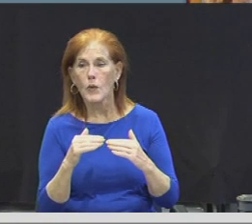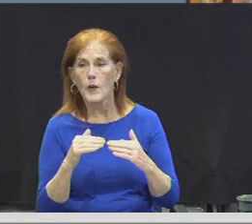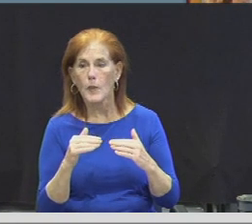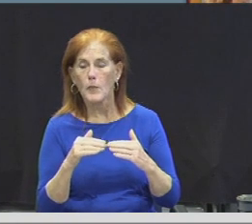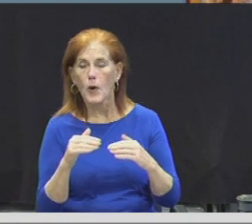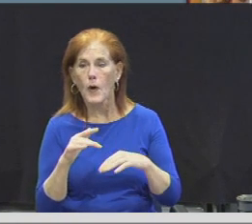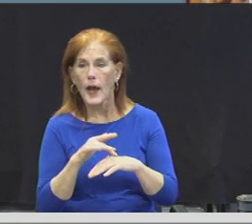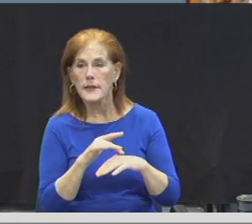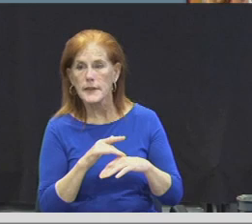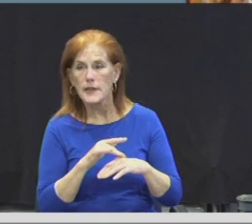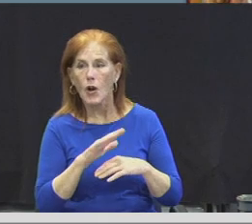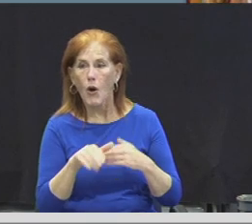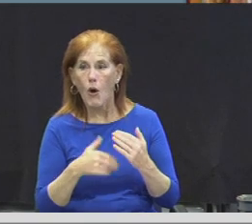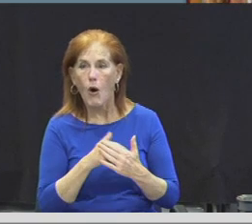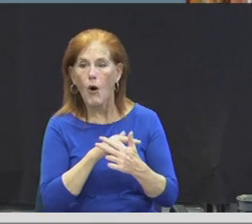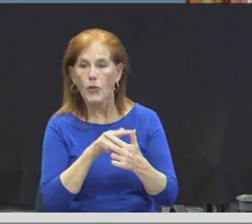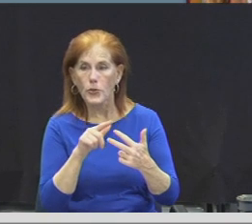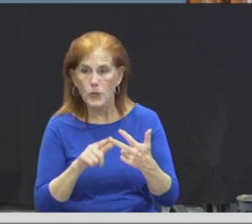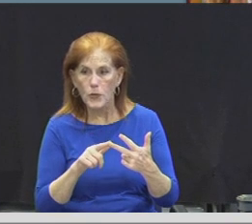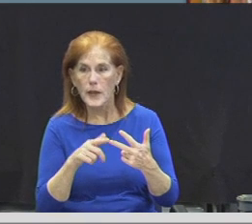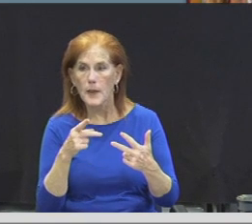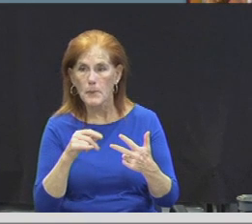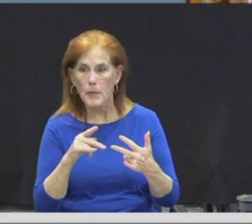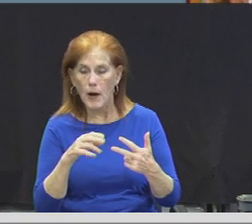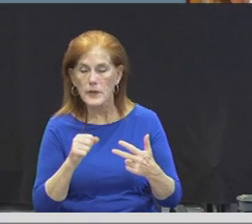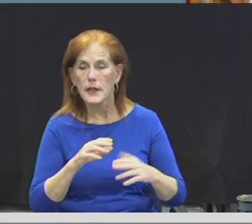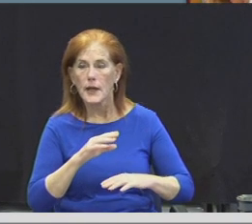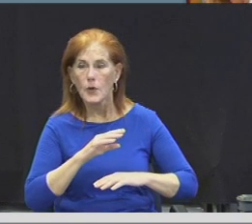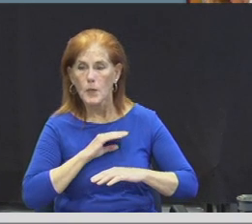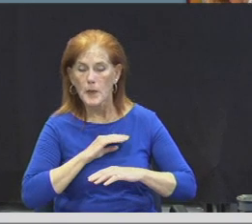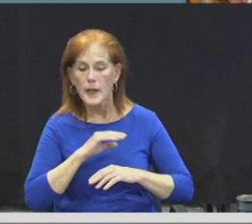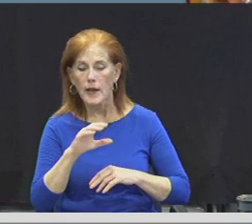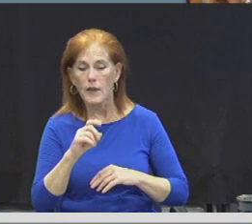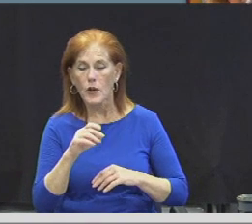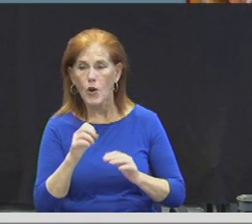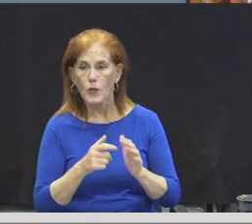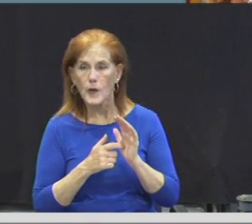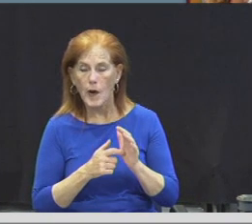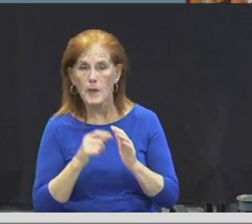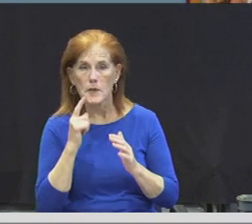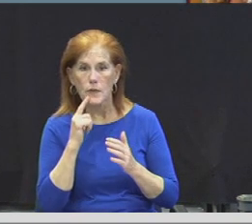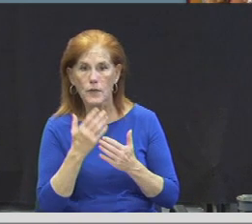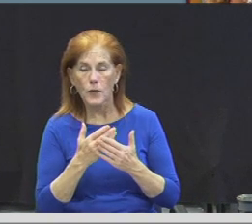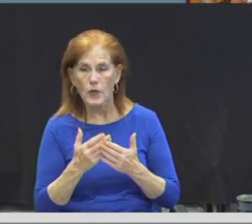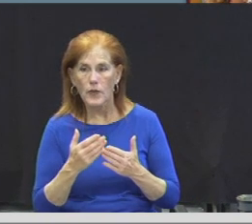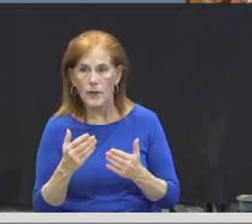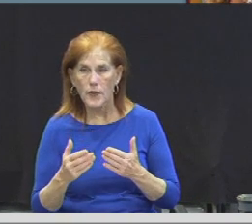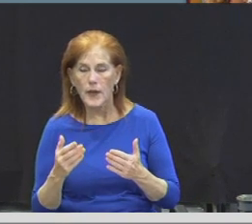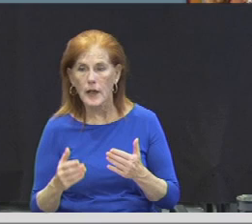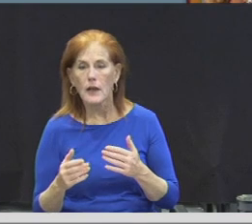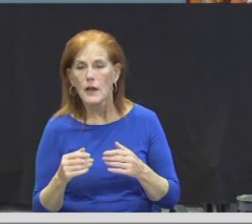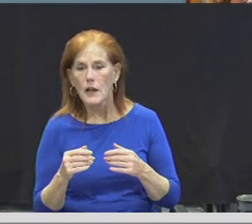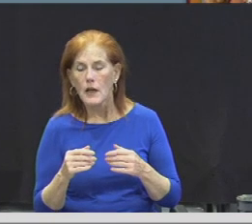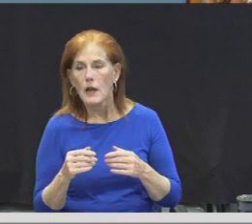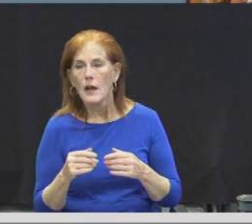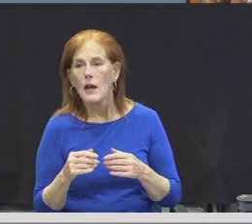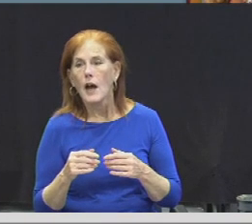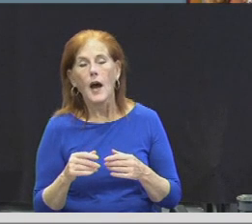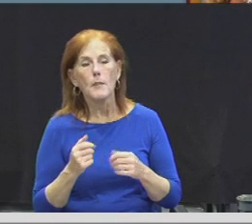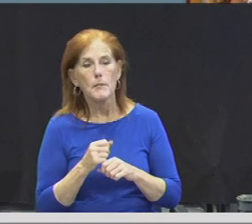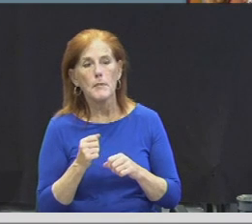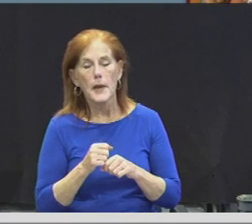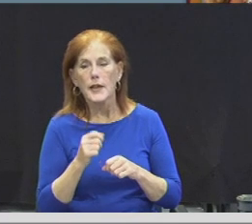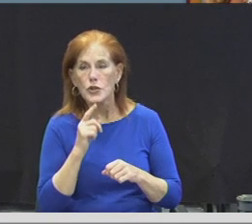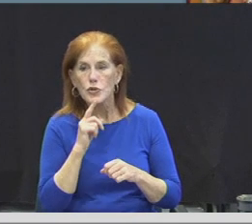throughout all three of the parks, and that we were meeting the code requirements on things like reach ranges and